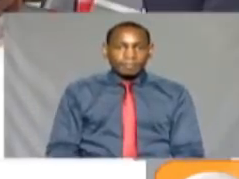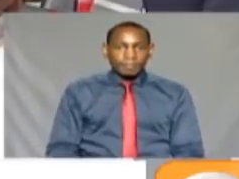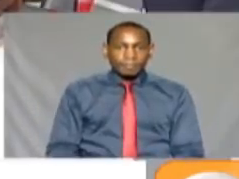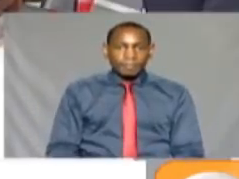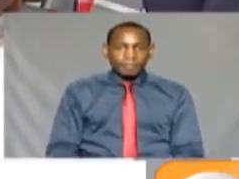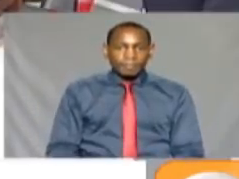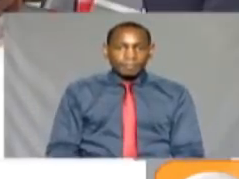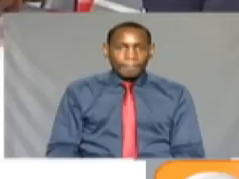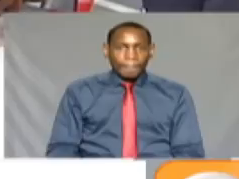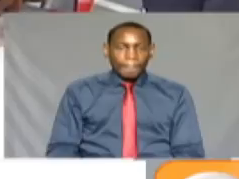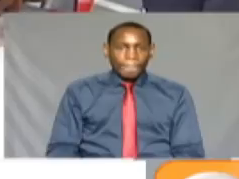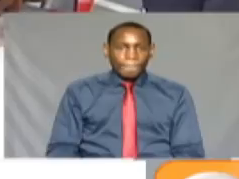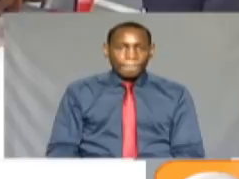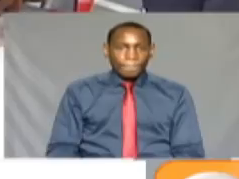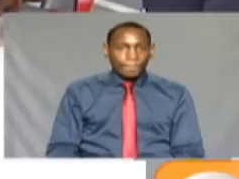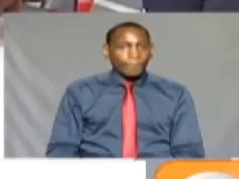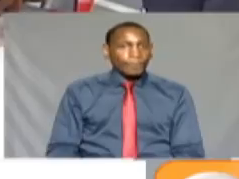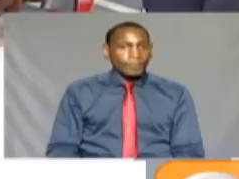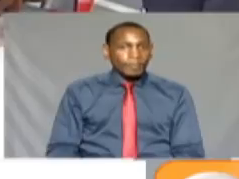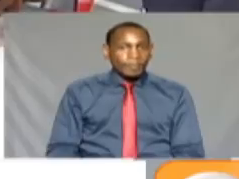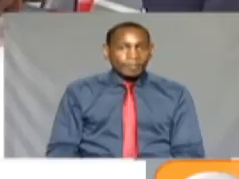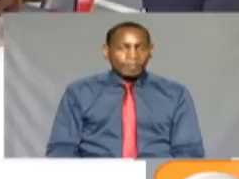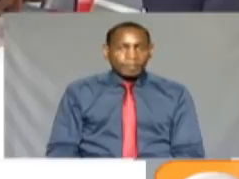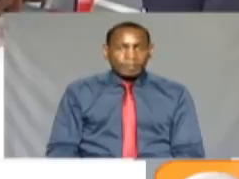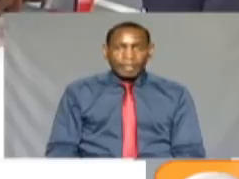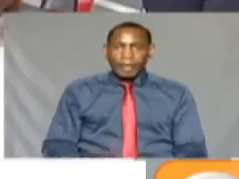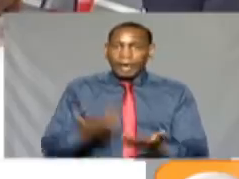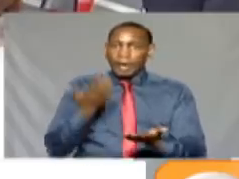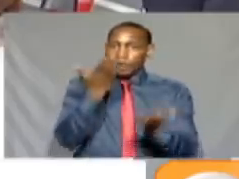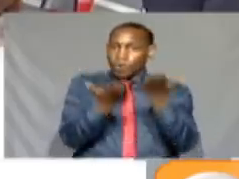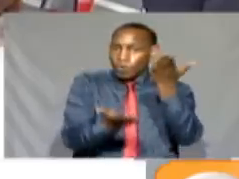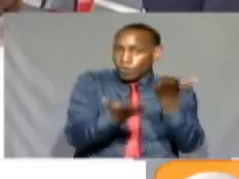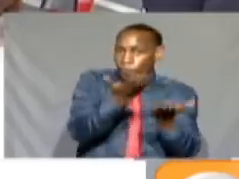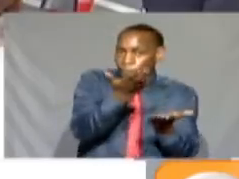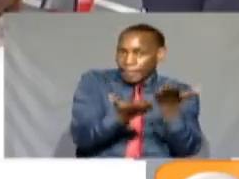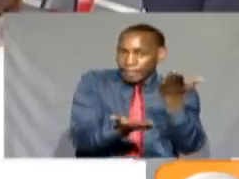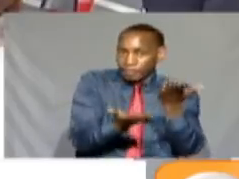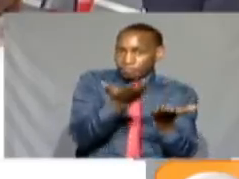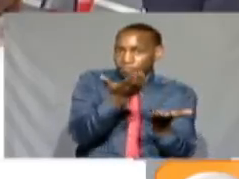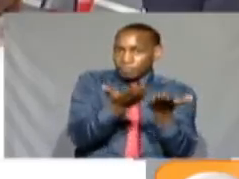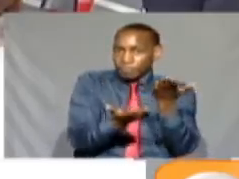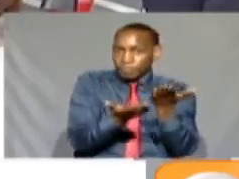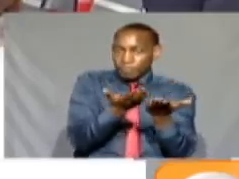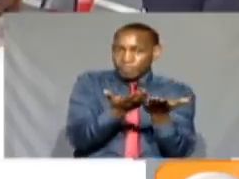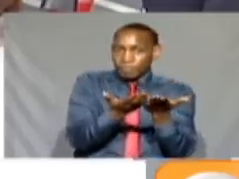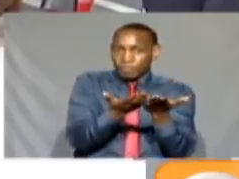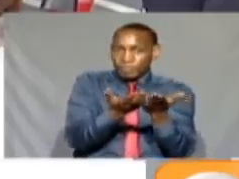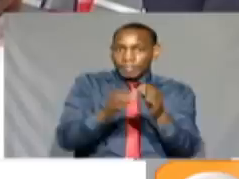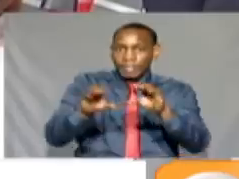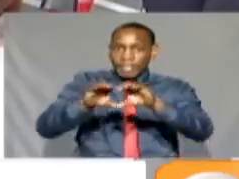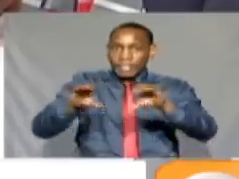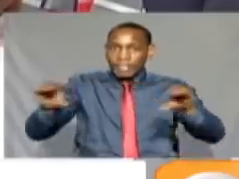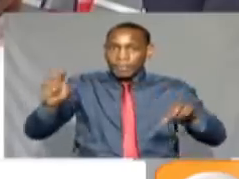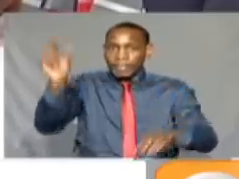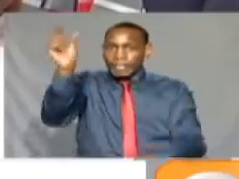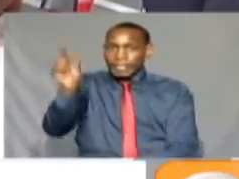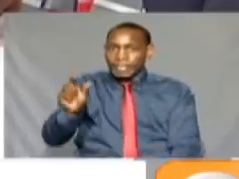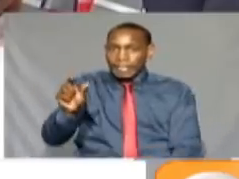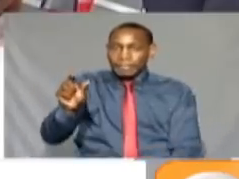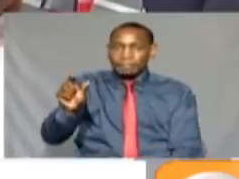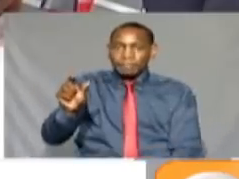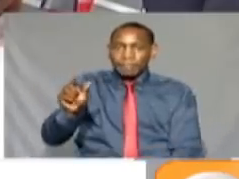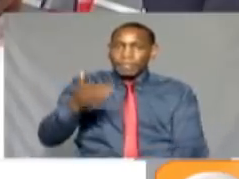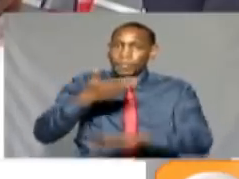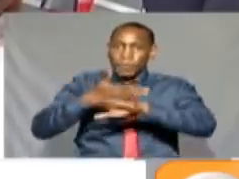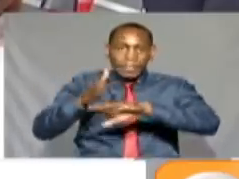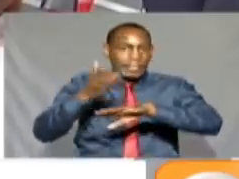us. Tony, how can you go benchmarking to look for sewage lines in Italy?